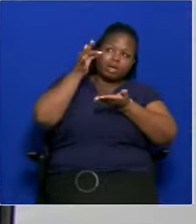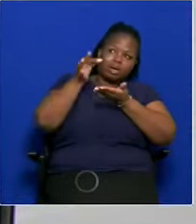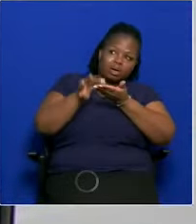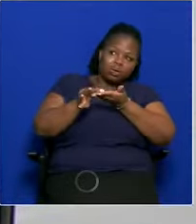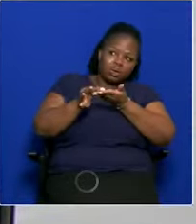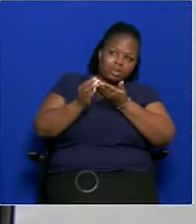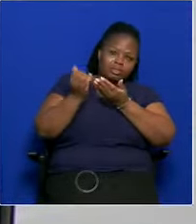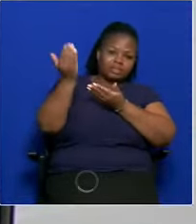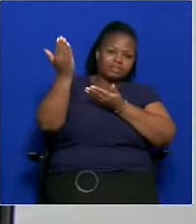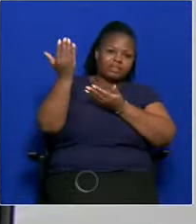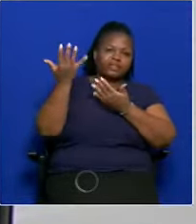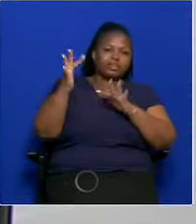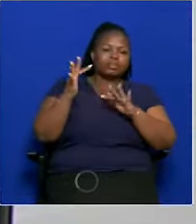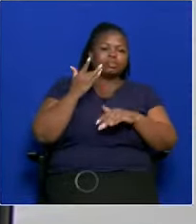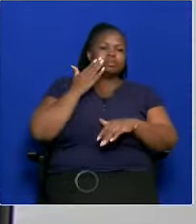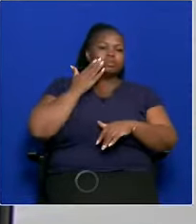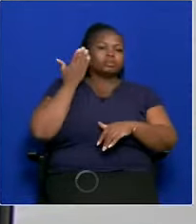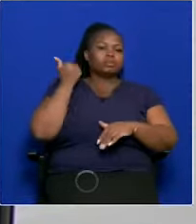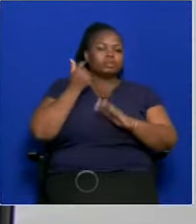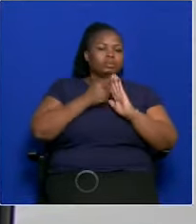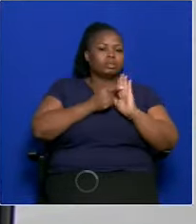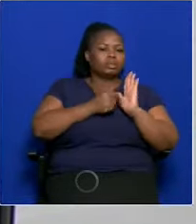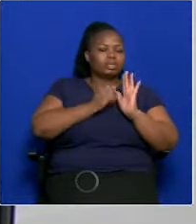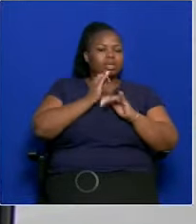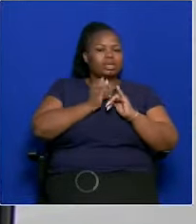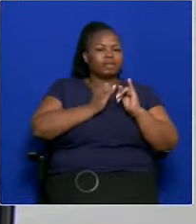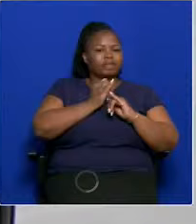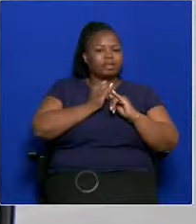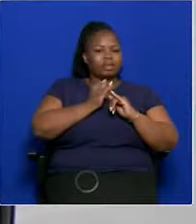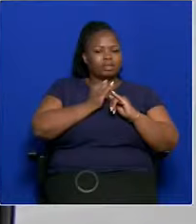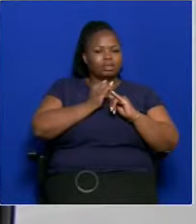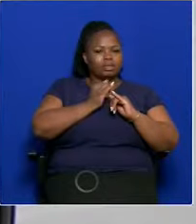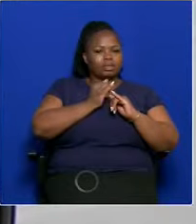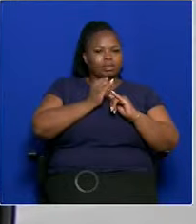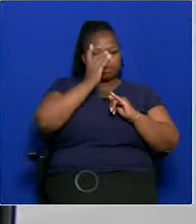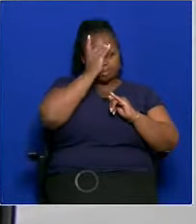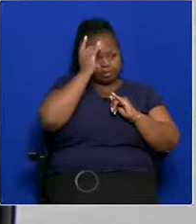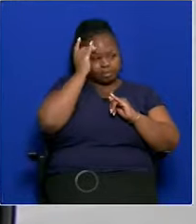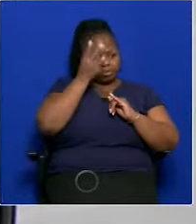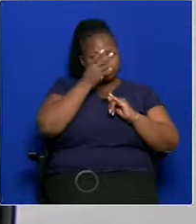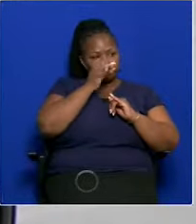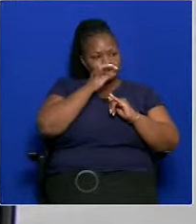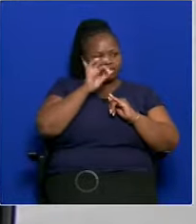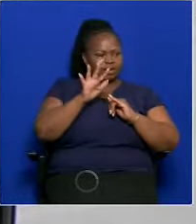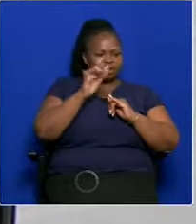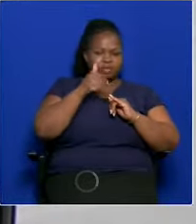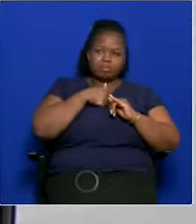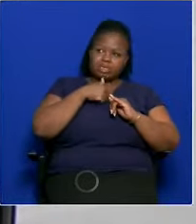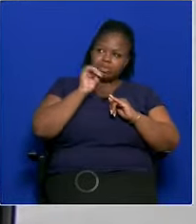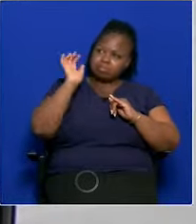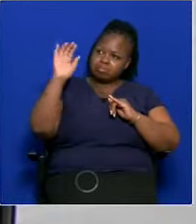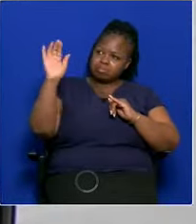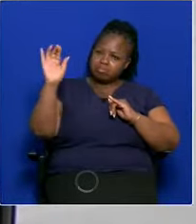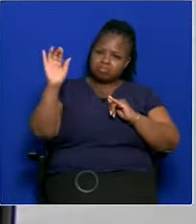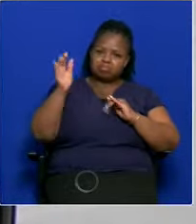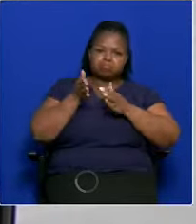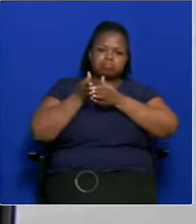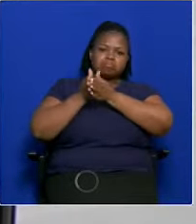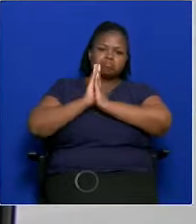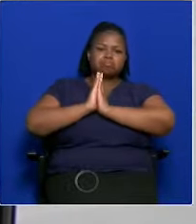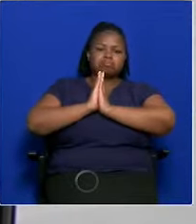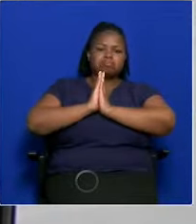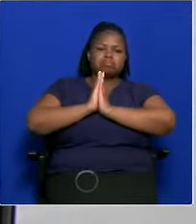11th month of 2025, where I was requesting even my atomized